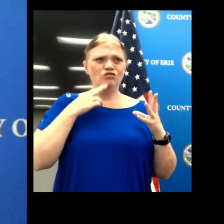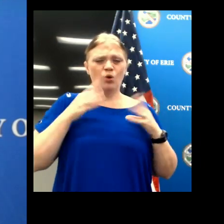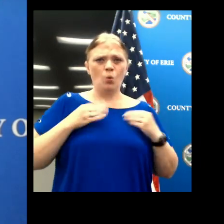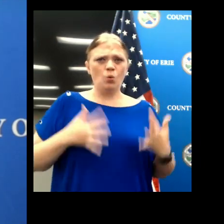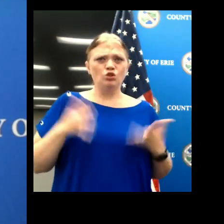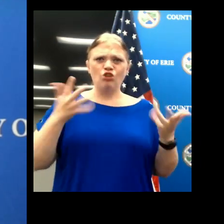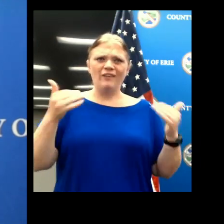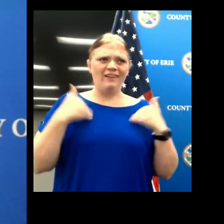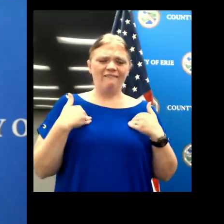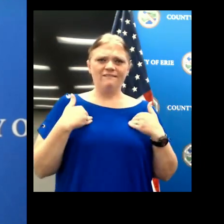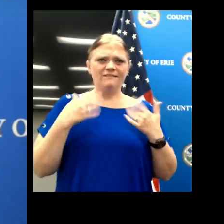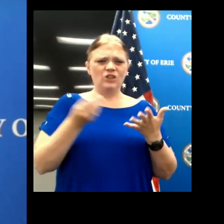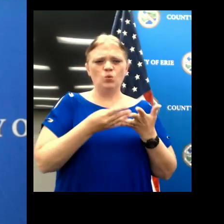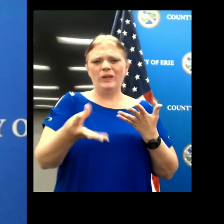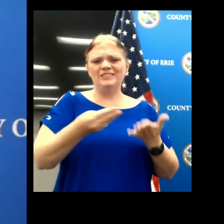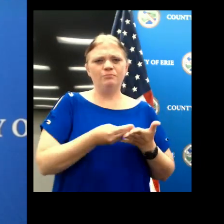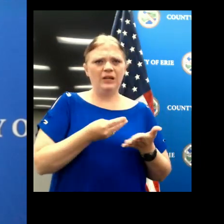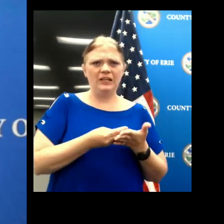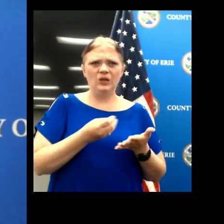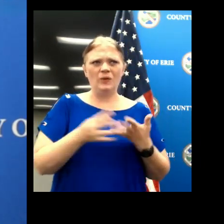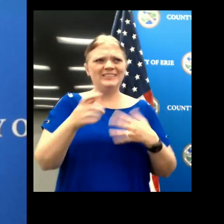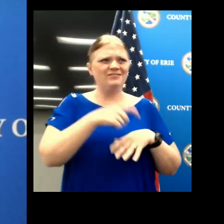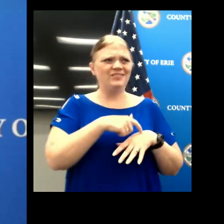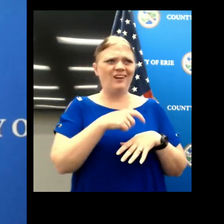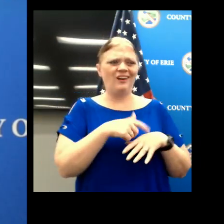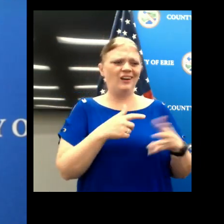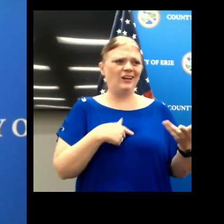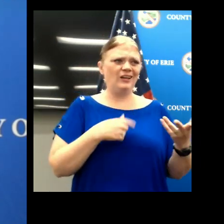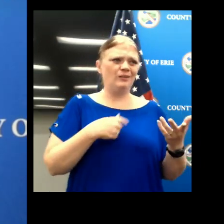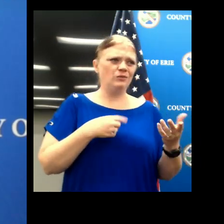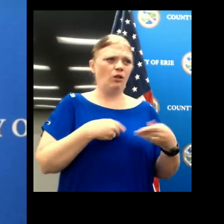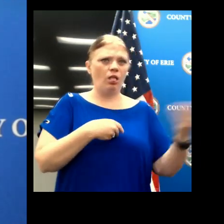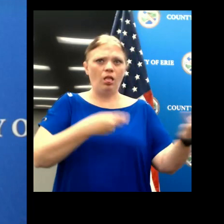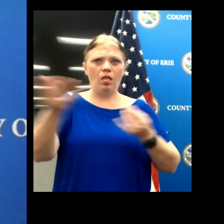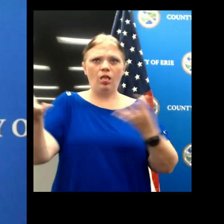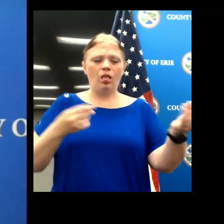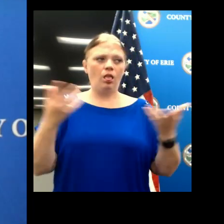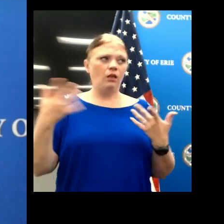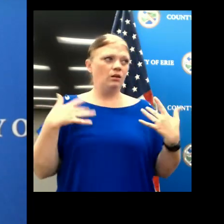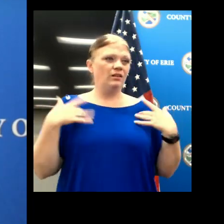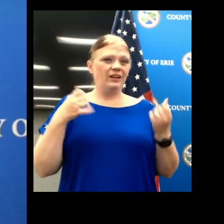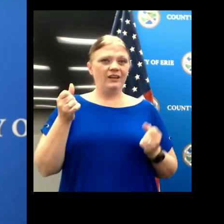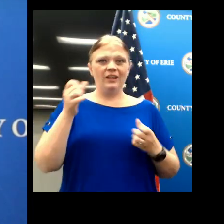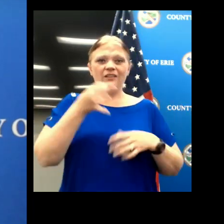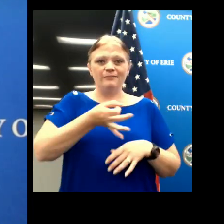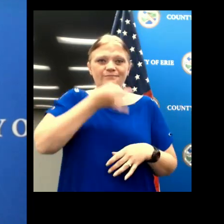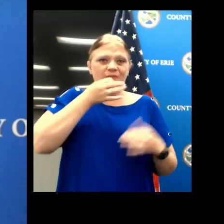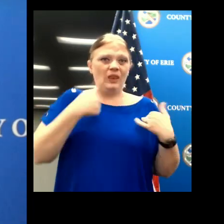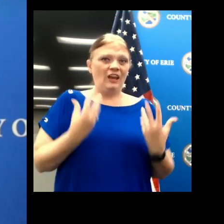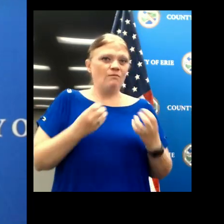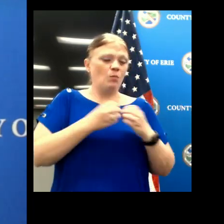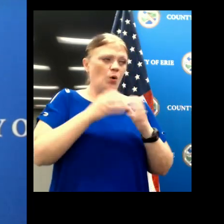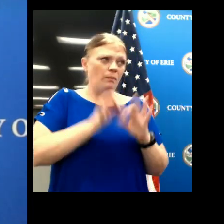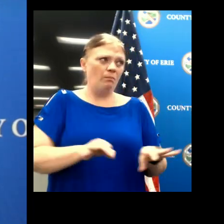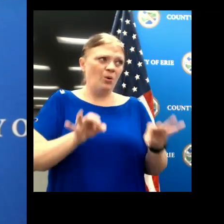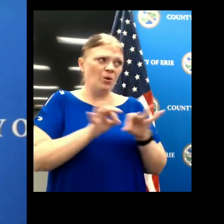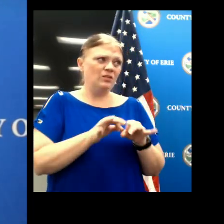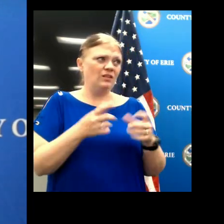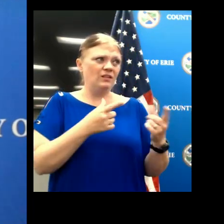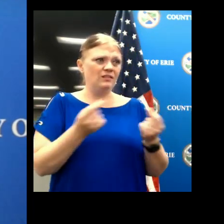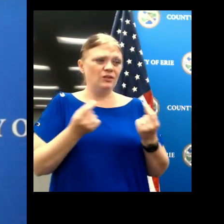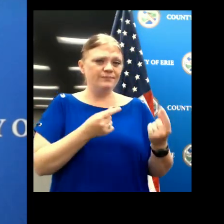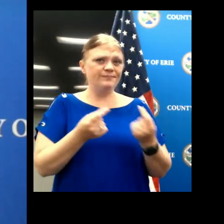get. That'd be a waste of money. It would be a waste of time. Our health sanitarians have more important things to do, a lot of work to do at this